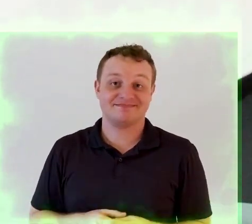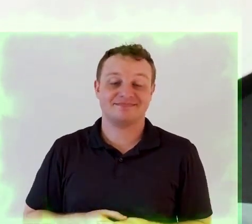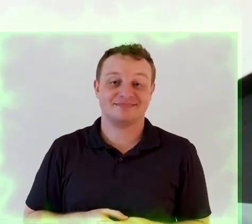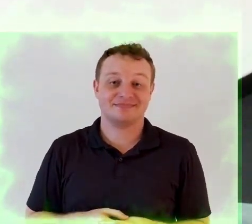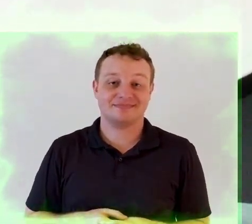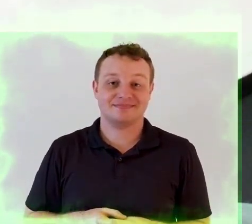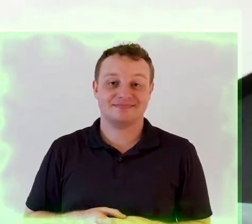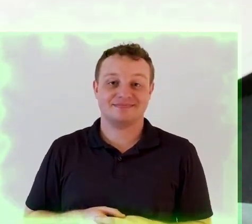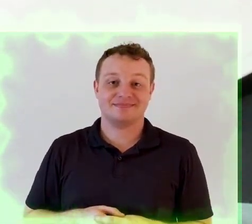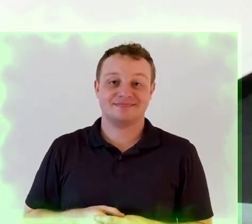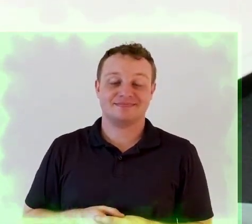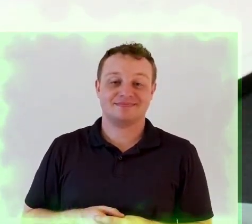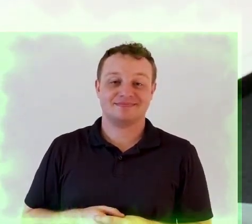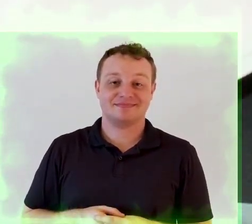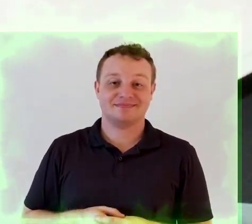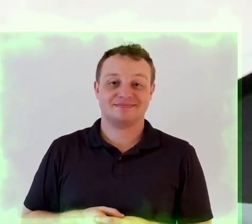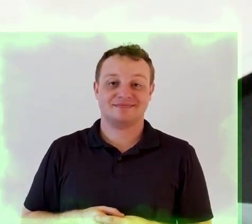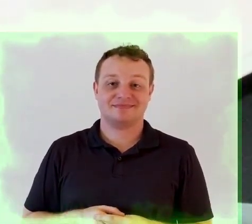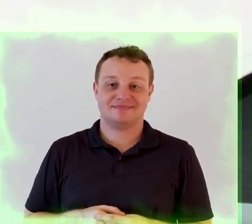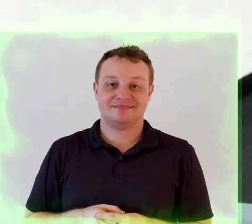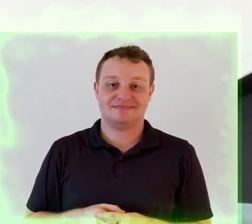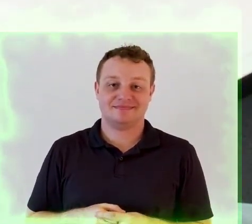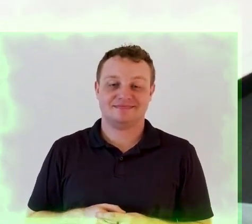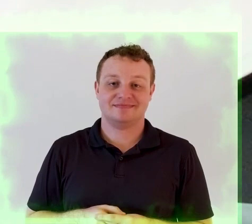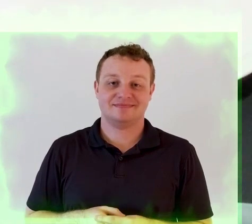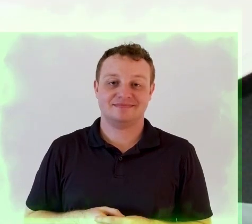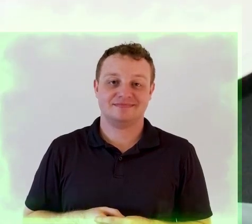we're going to pull it out. Oh, there we go.